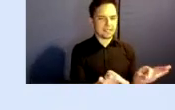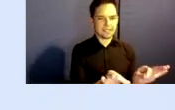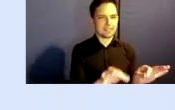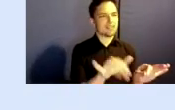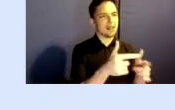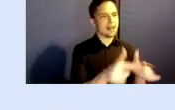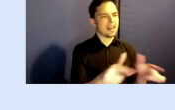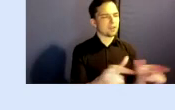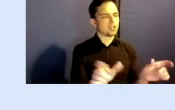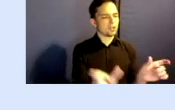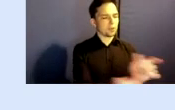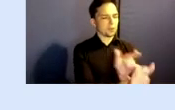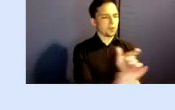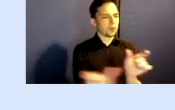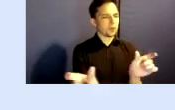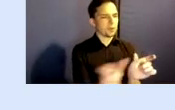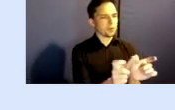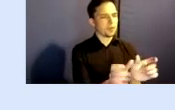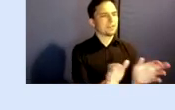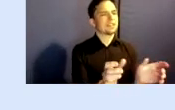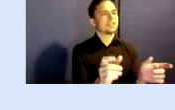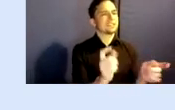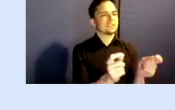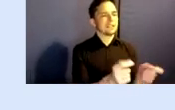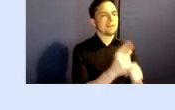language and make sure that we also